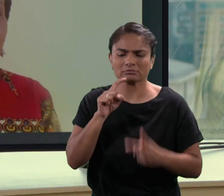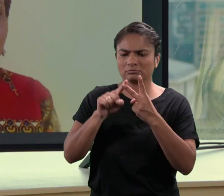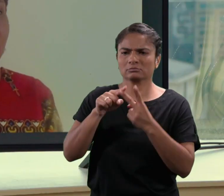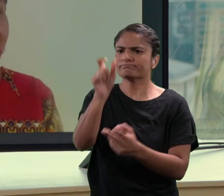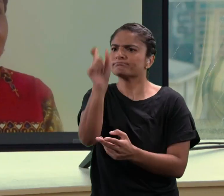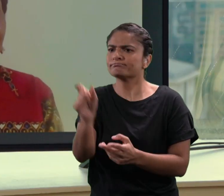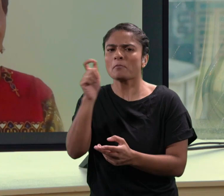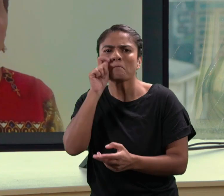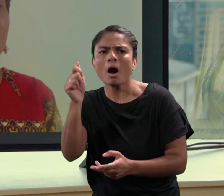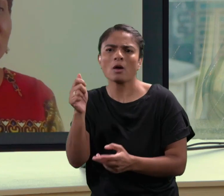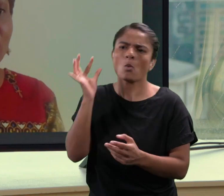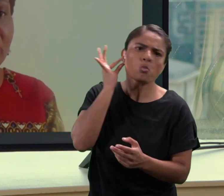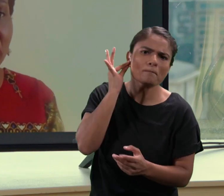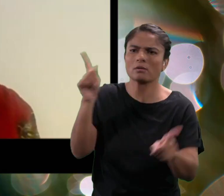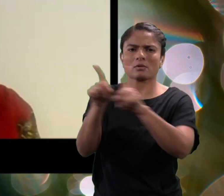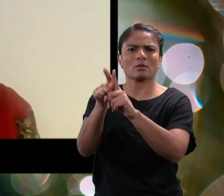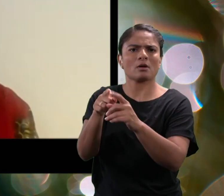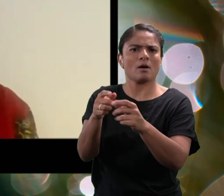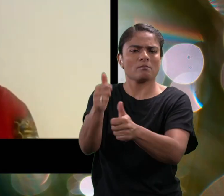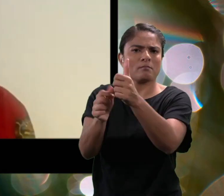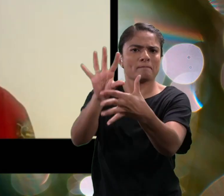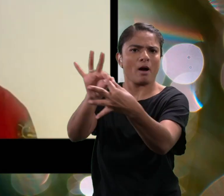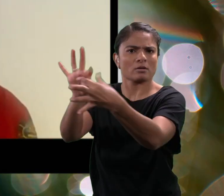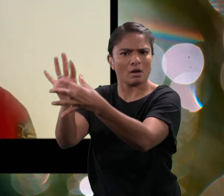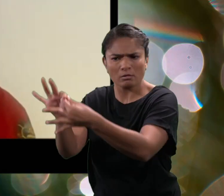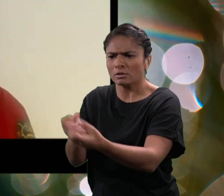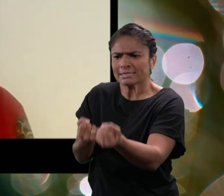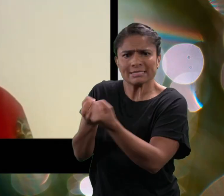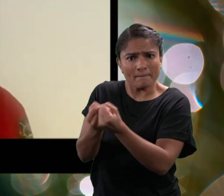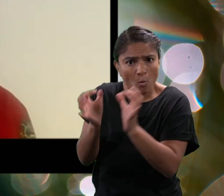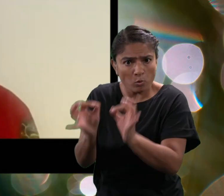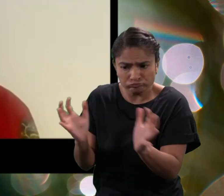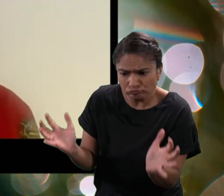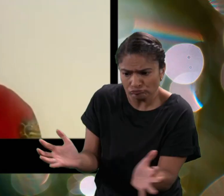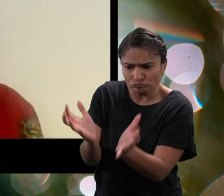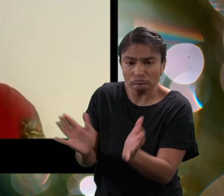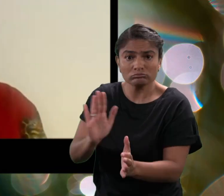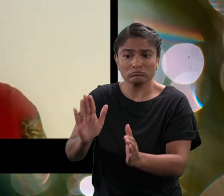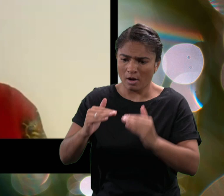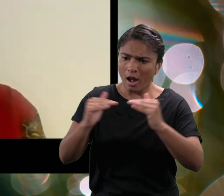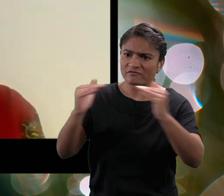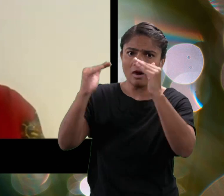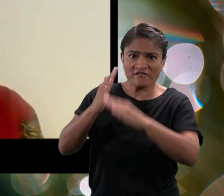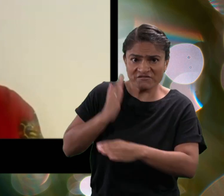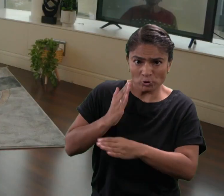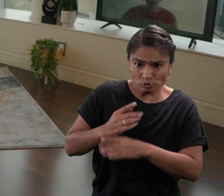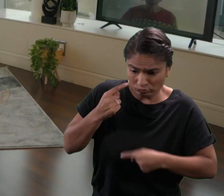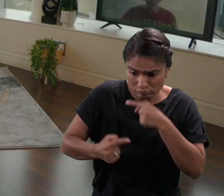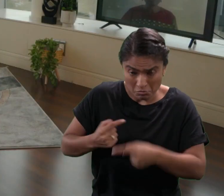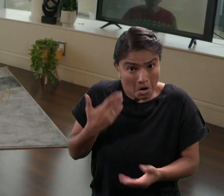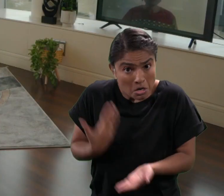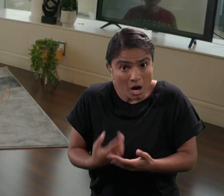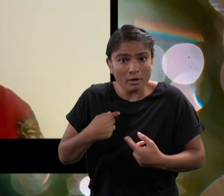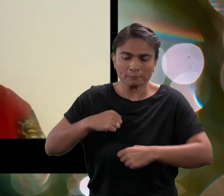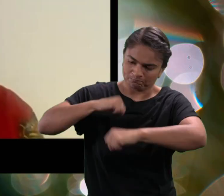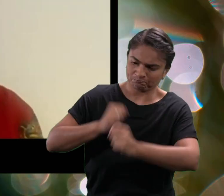to choose partners, even to become parents with the right kind of support, and also looking at their level of function and whether